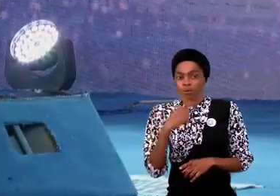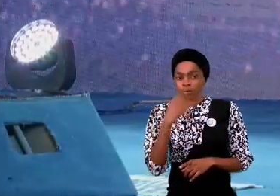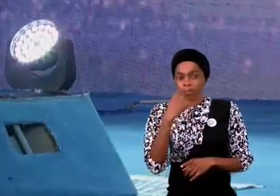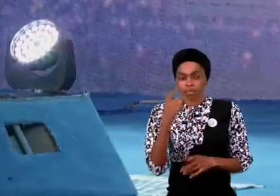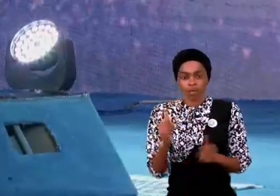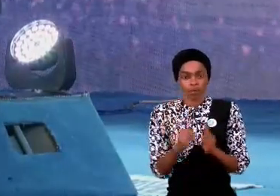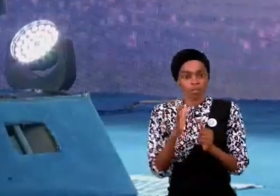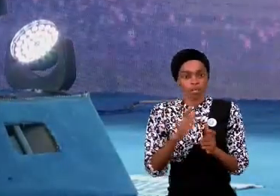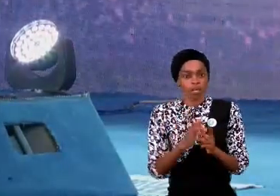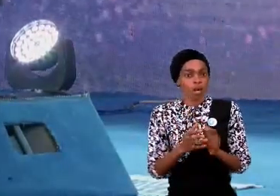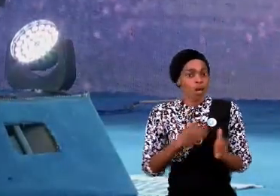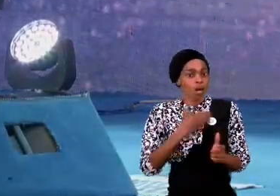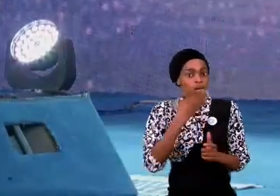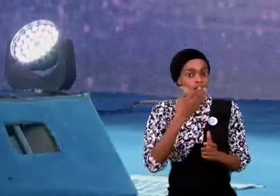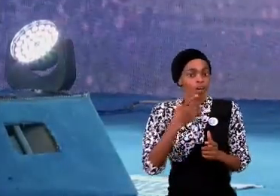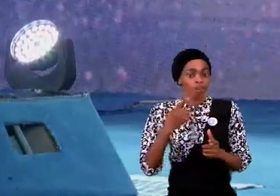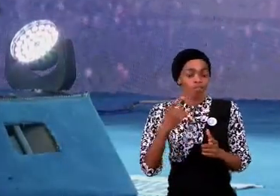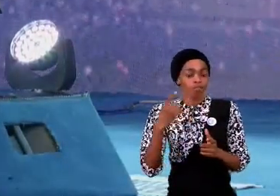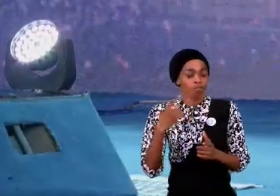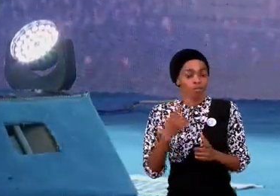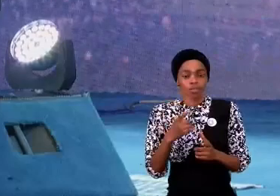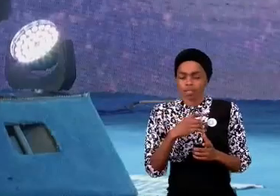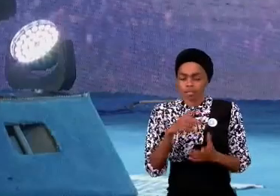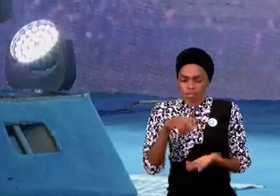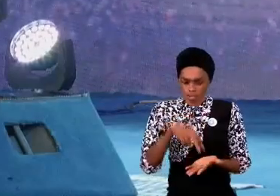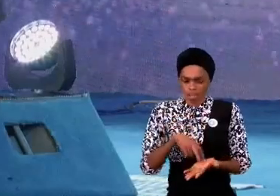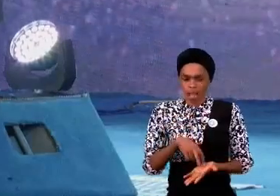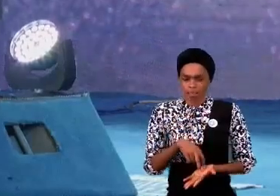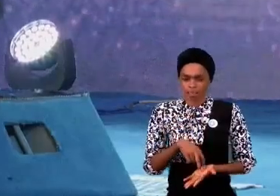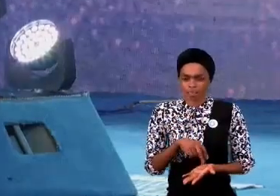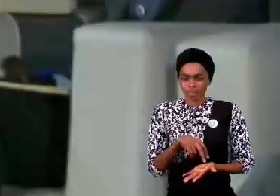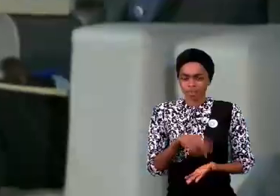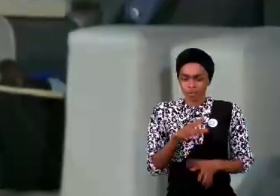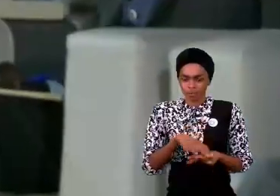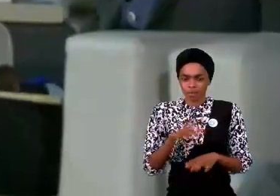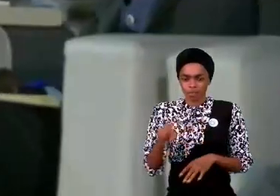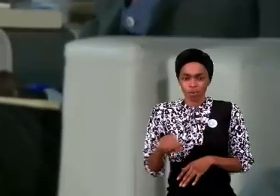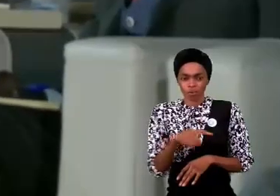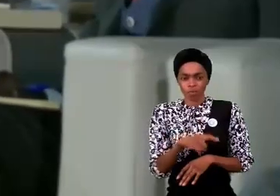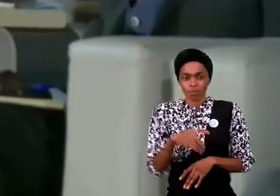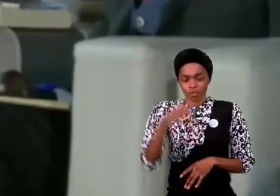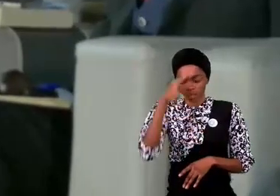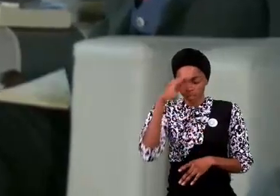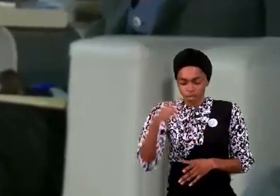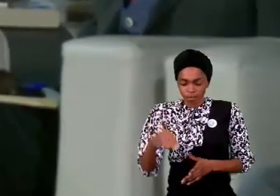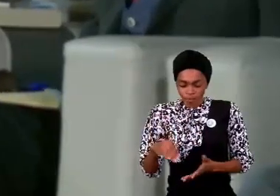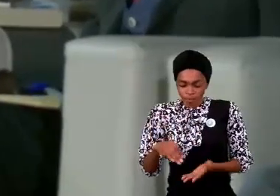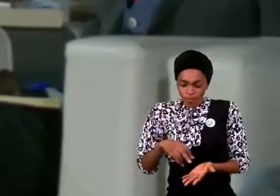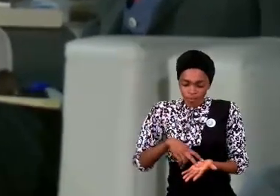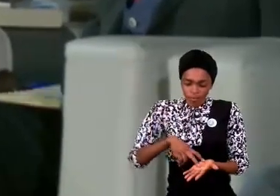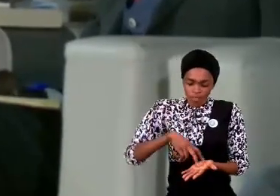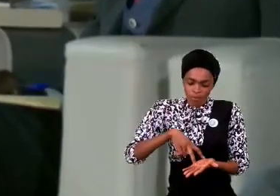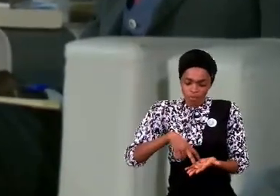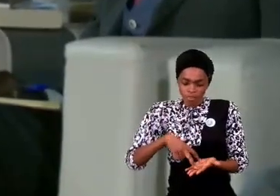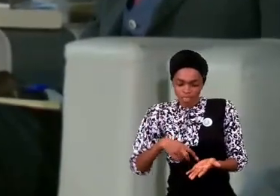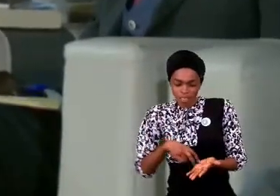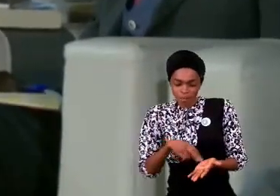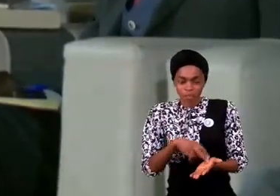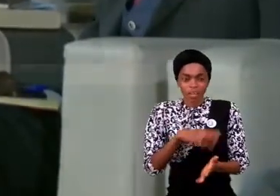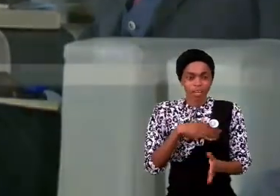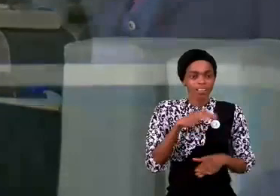and he walked. It happened to him, it will happen to you. Yeah. The